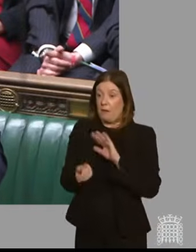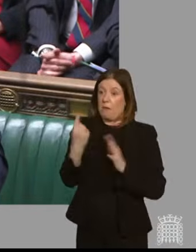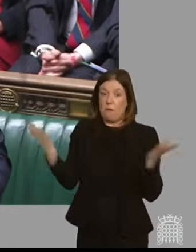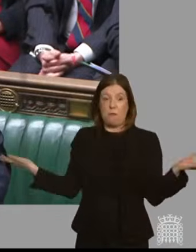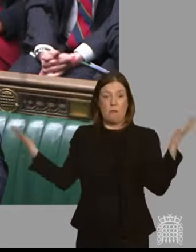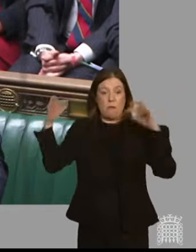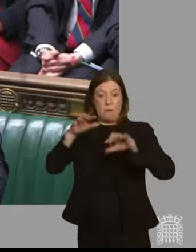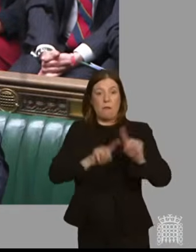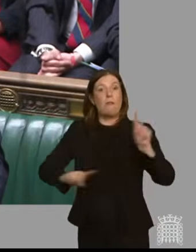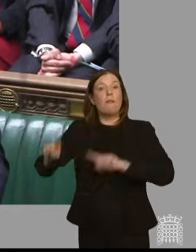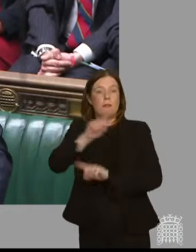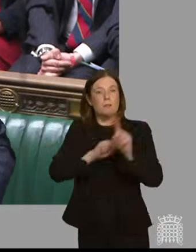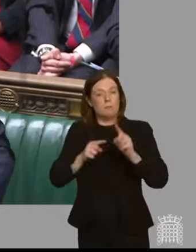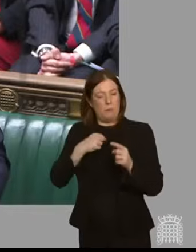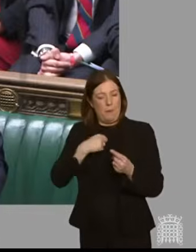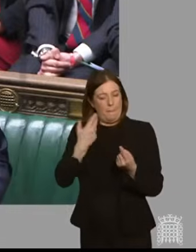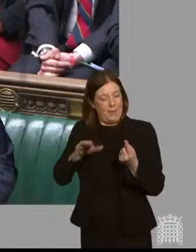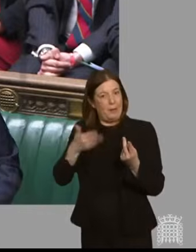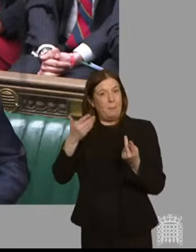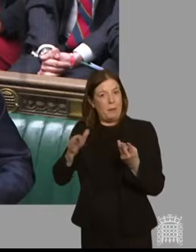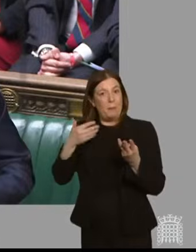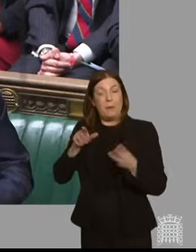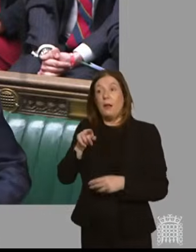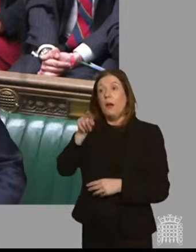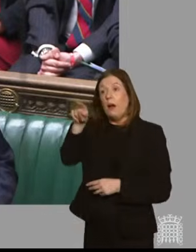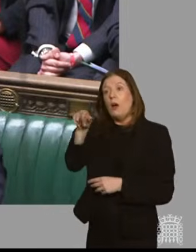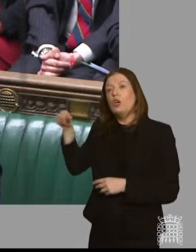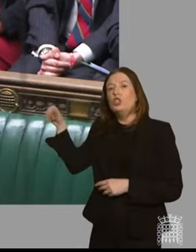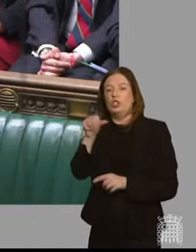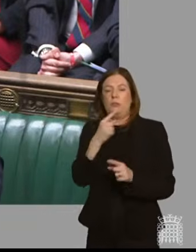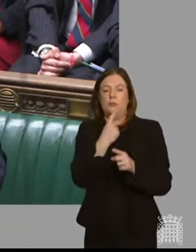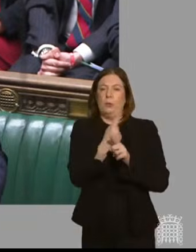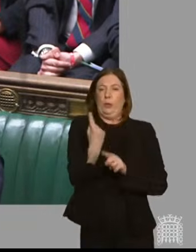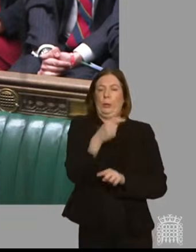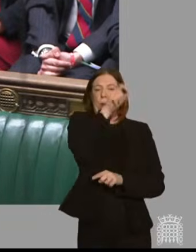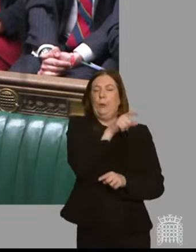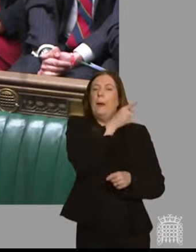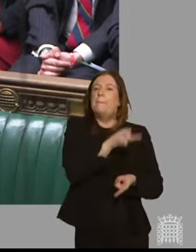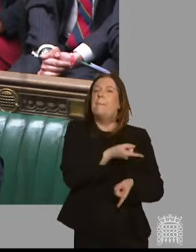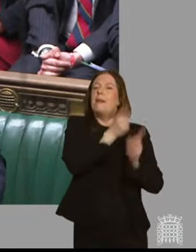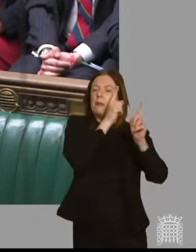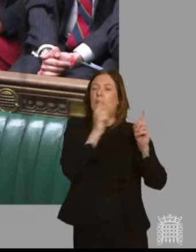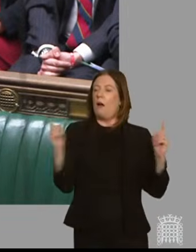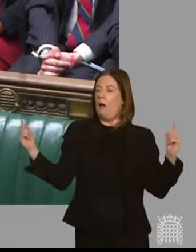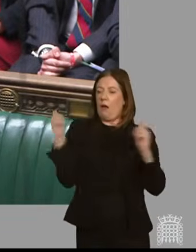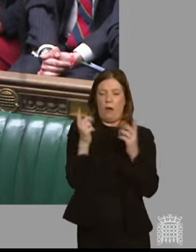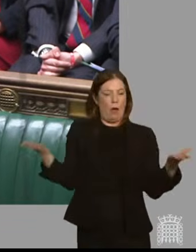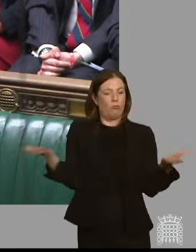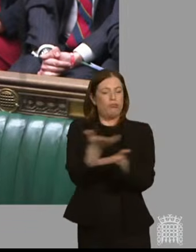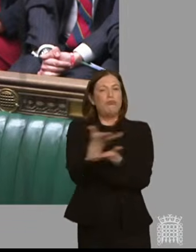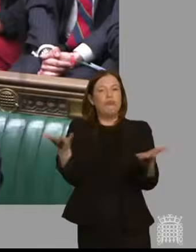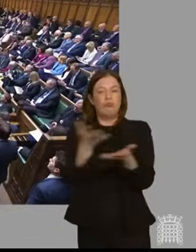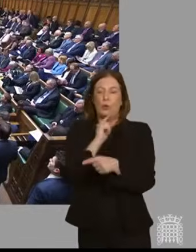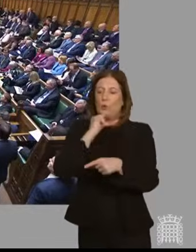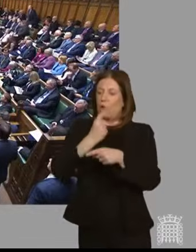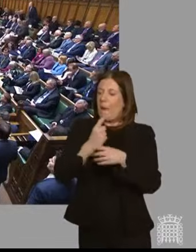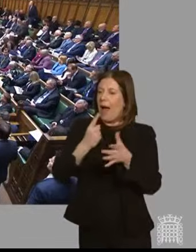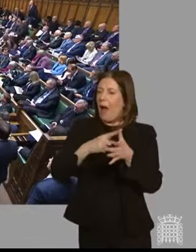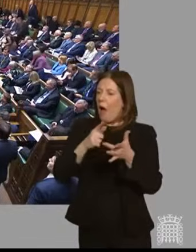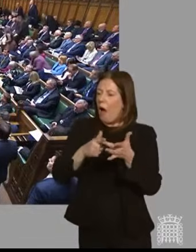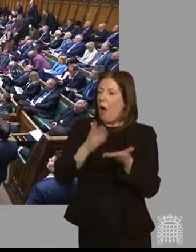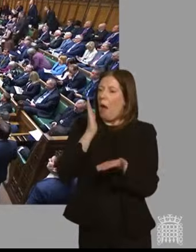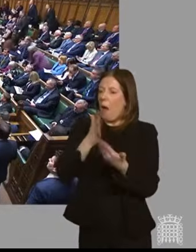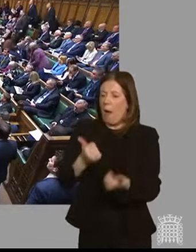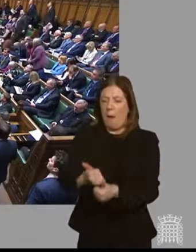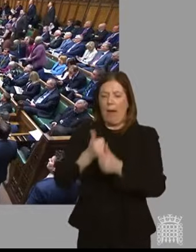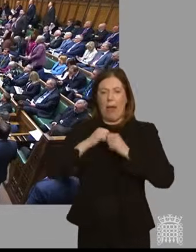to discuss his proposals to ensure that we can harness the opportunities of AI and protect ourselves against the risk that it poses. Liz Saville